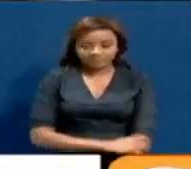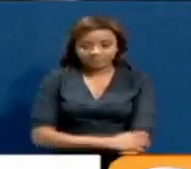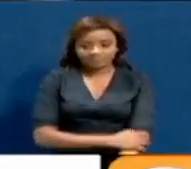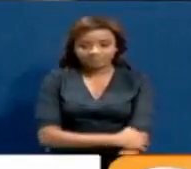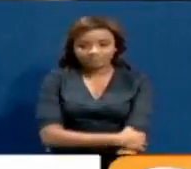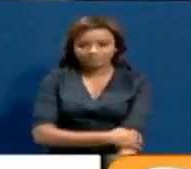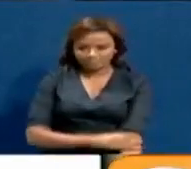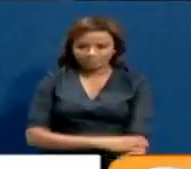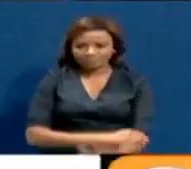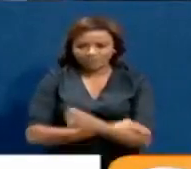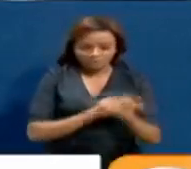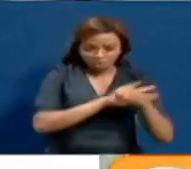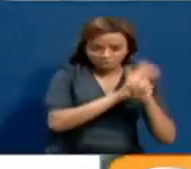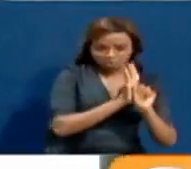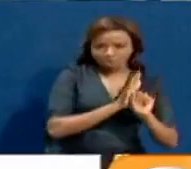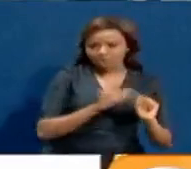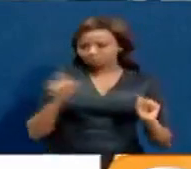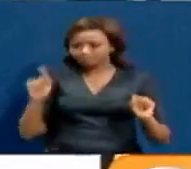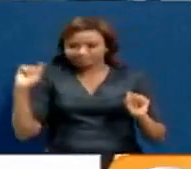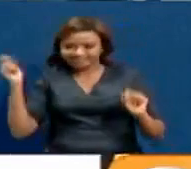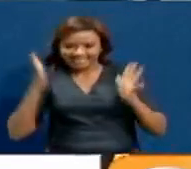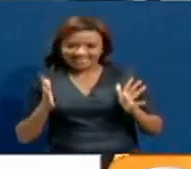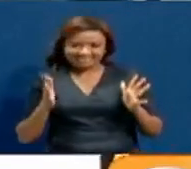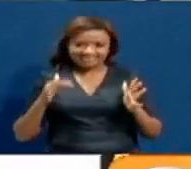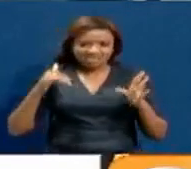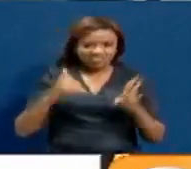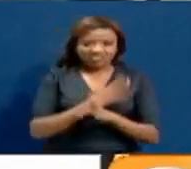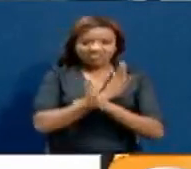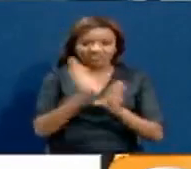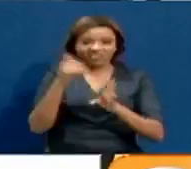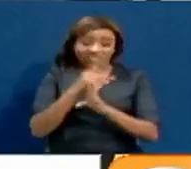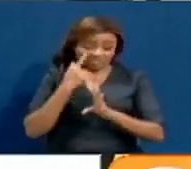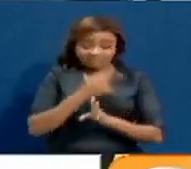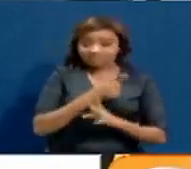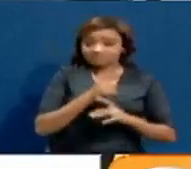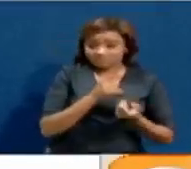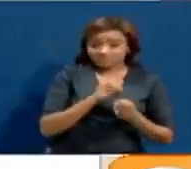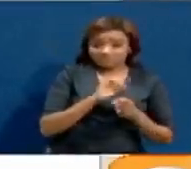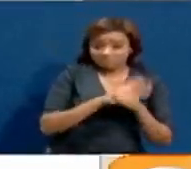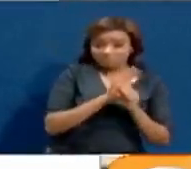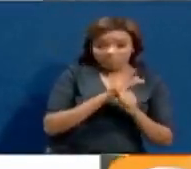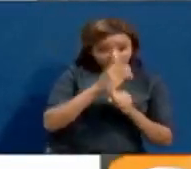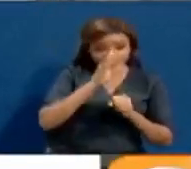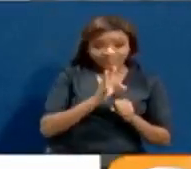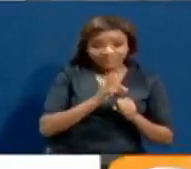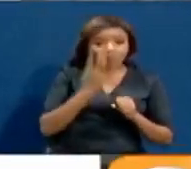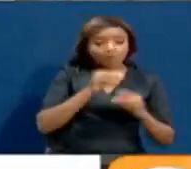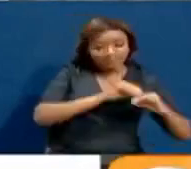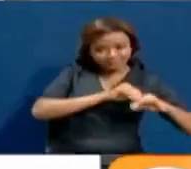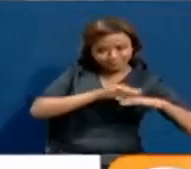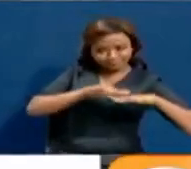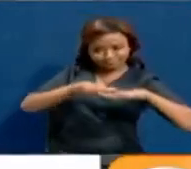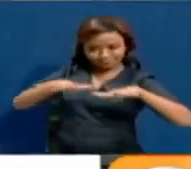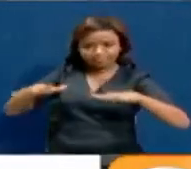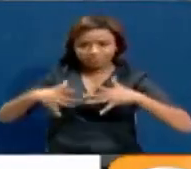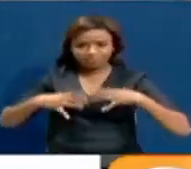The cat-and-mouse game between COVID-19 and Kenyans has seen the virus flex its muscles as more Kenyans continue to get infected over